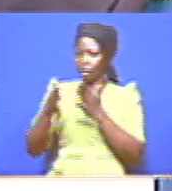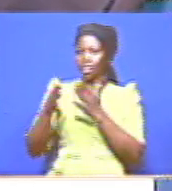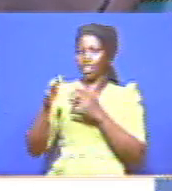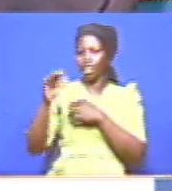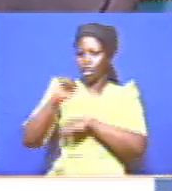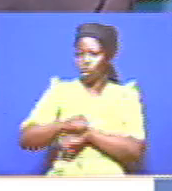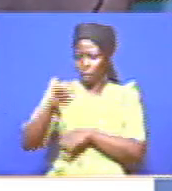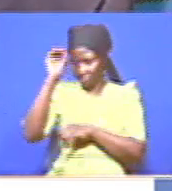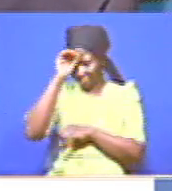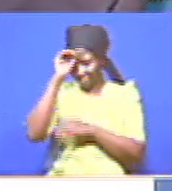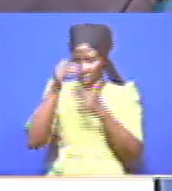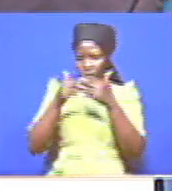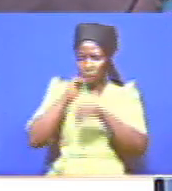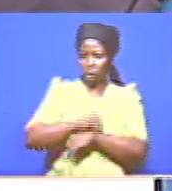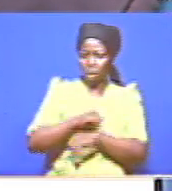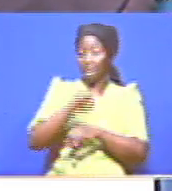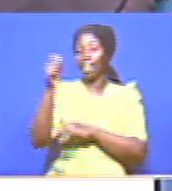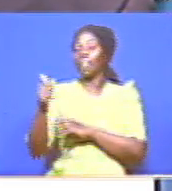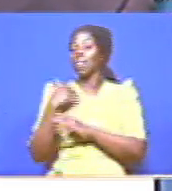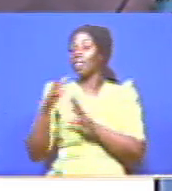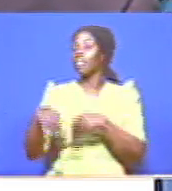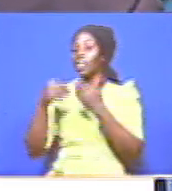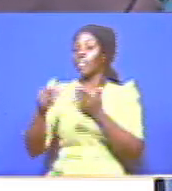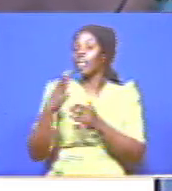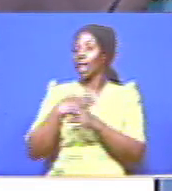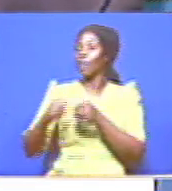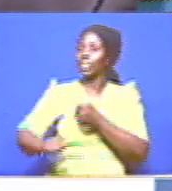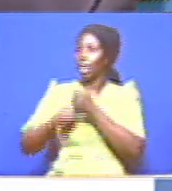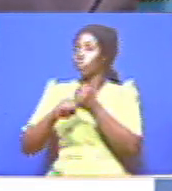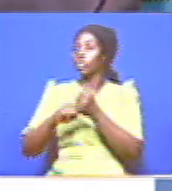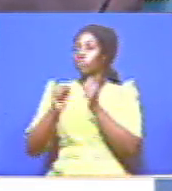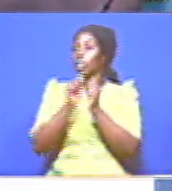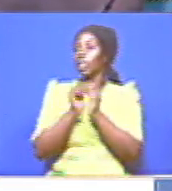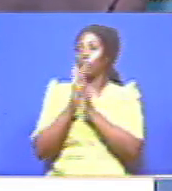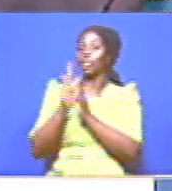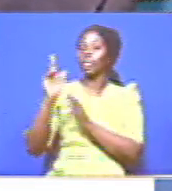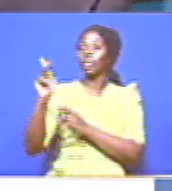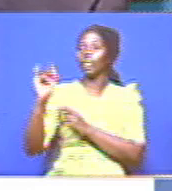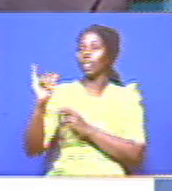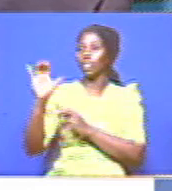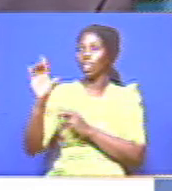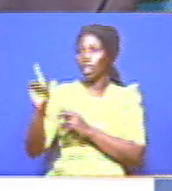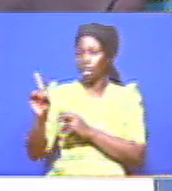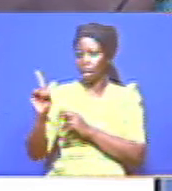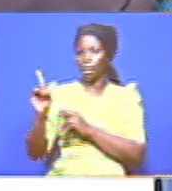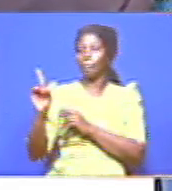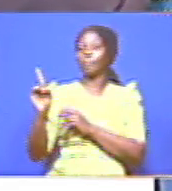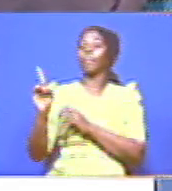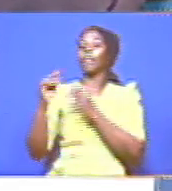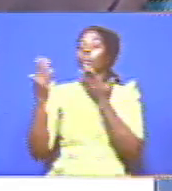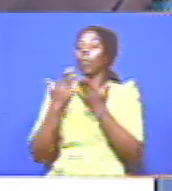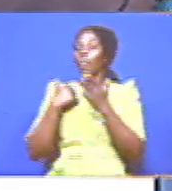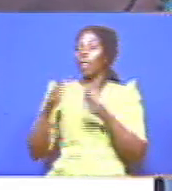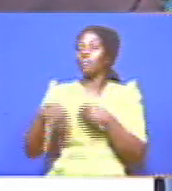the preschool and the rest. Mm-hmm. We have given our input together with the Kenya Curriculum Institute of Curriculum Development, mm-hmm. where we have given